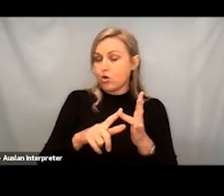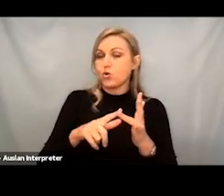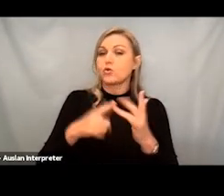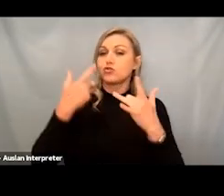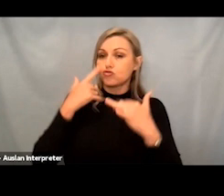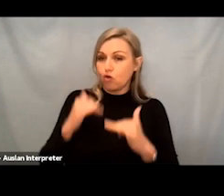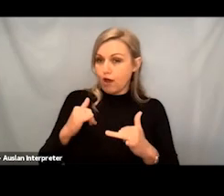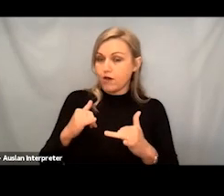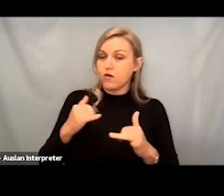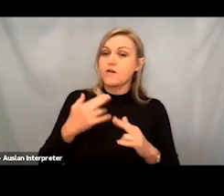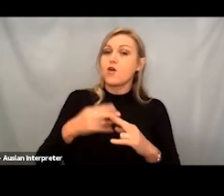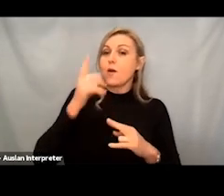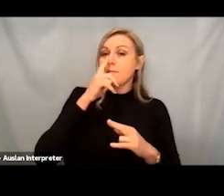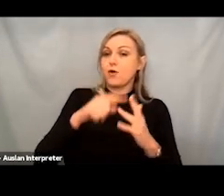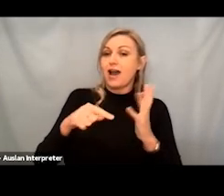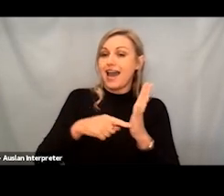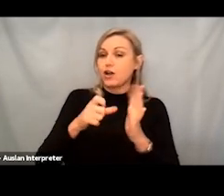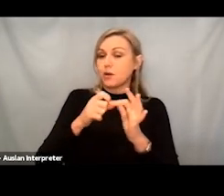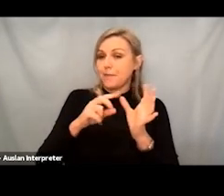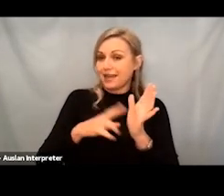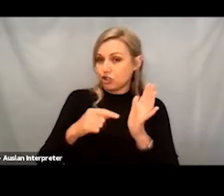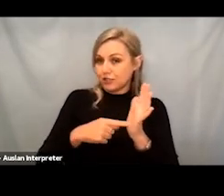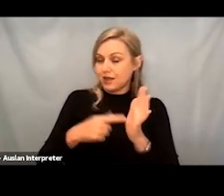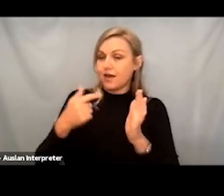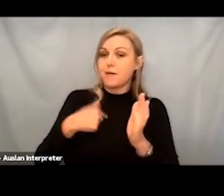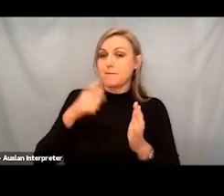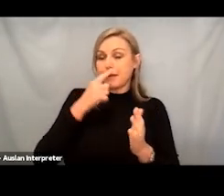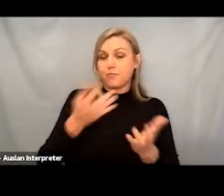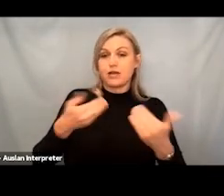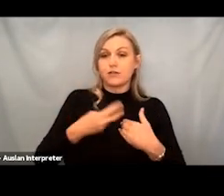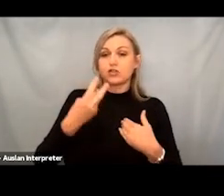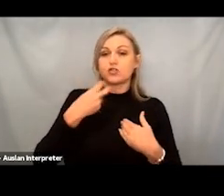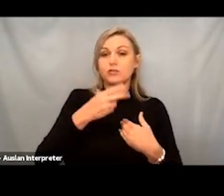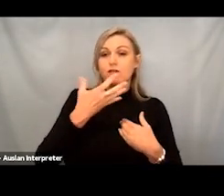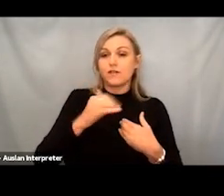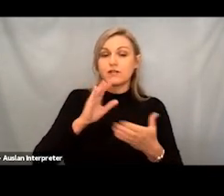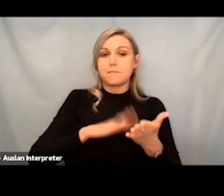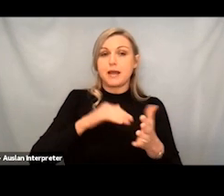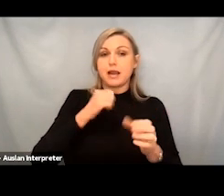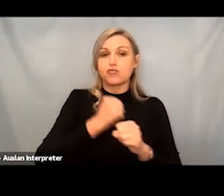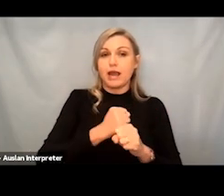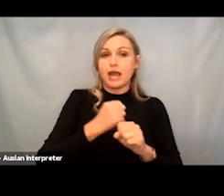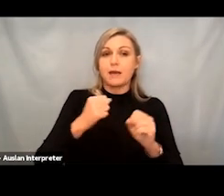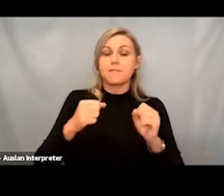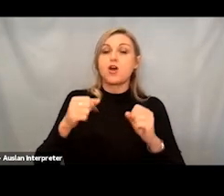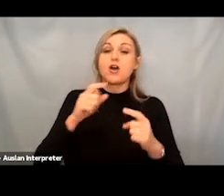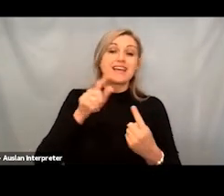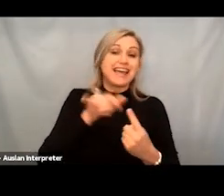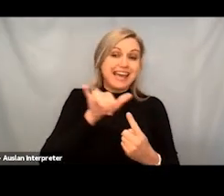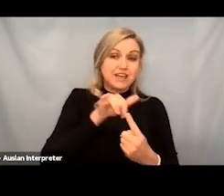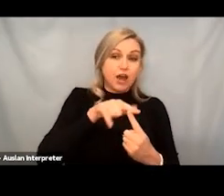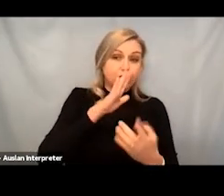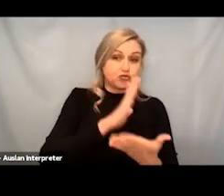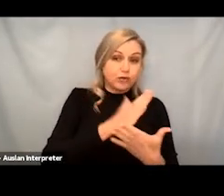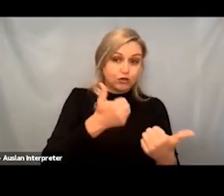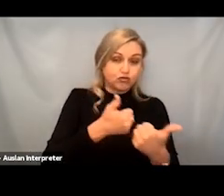where people get 12 weeks of 250 milligrams of lisdexamfetamine a day or placebo, with a 1-week